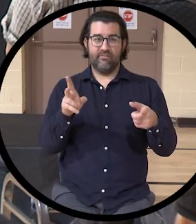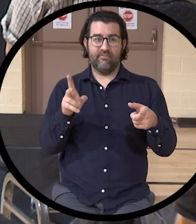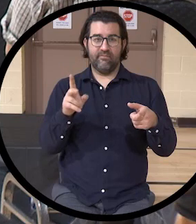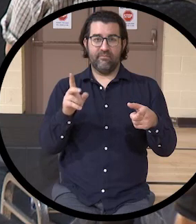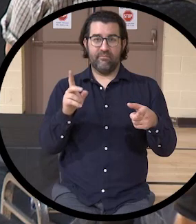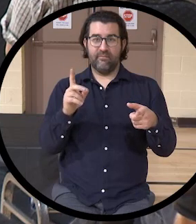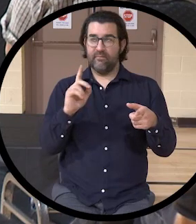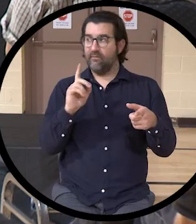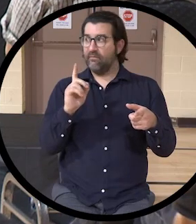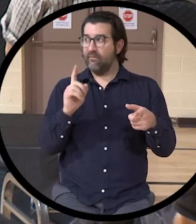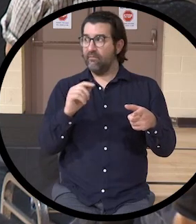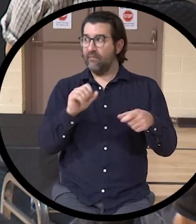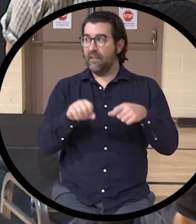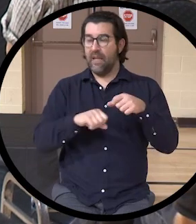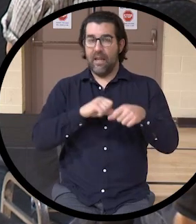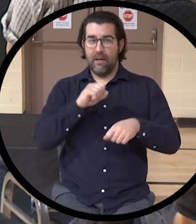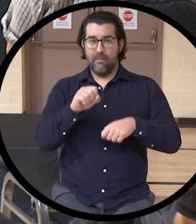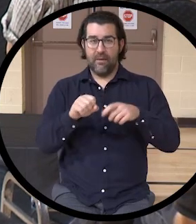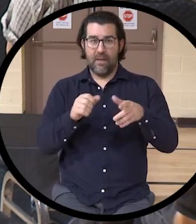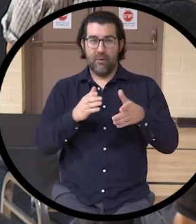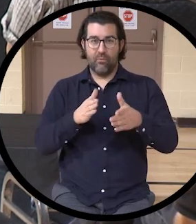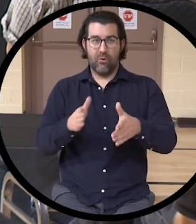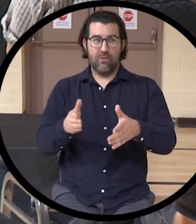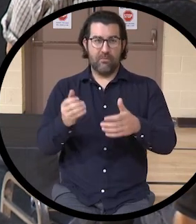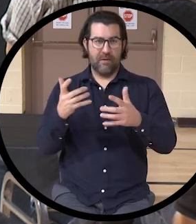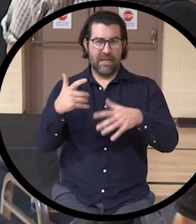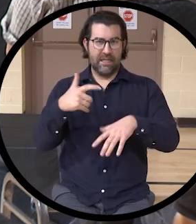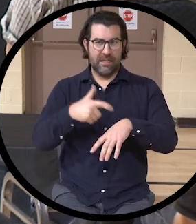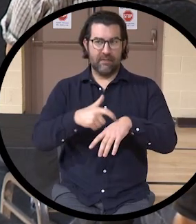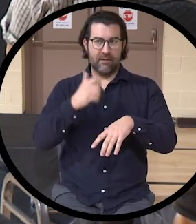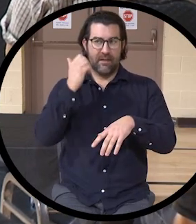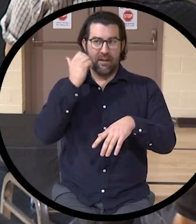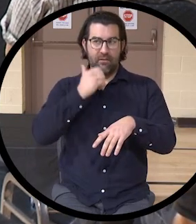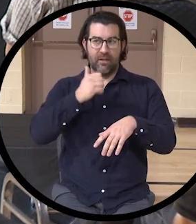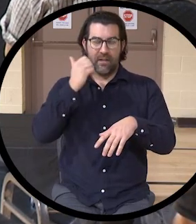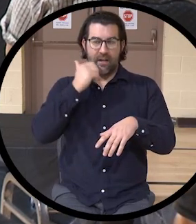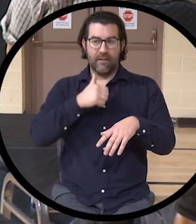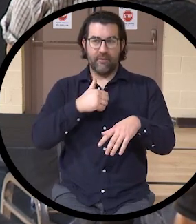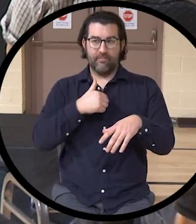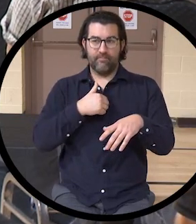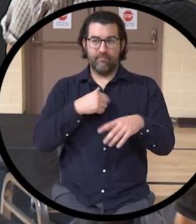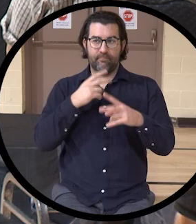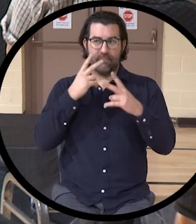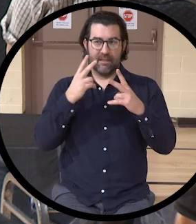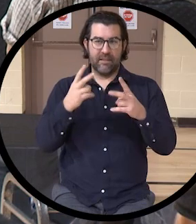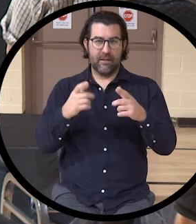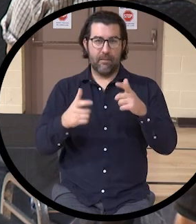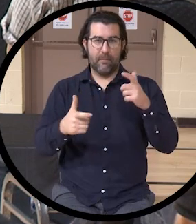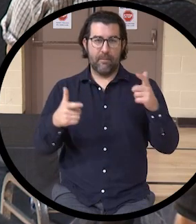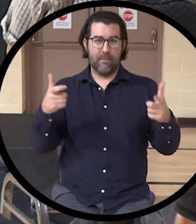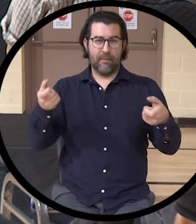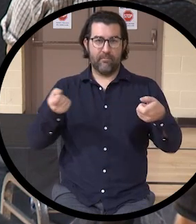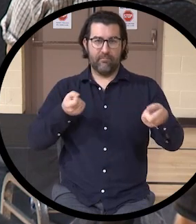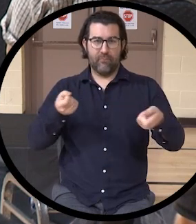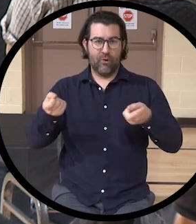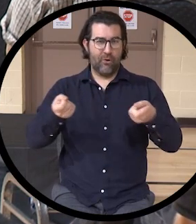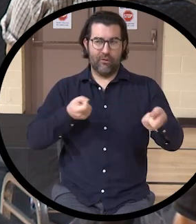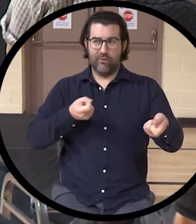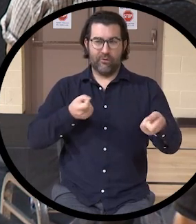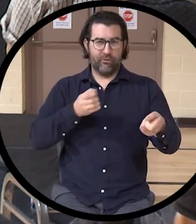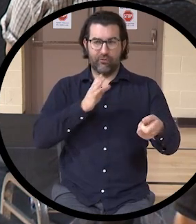I bike on that road several times a day. And anecdotally, I see that the bigger cars really aren't slowing